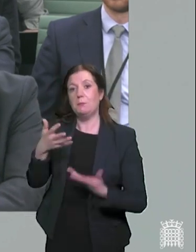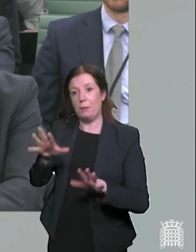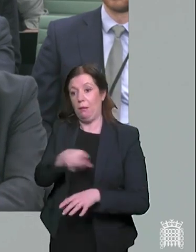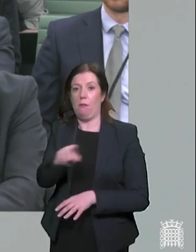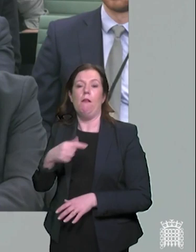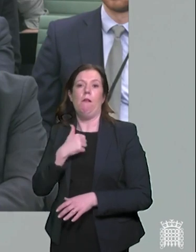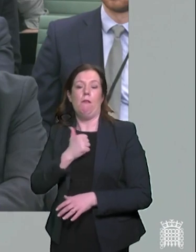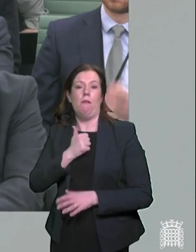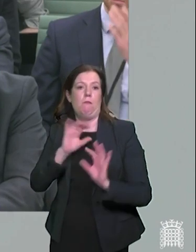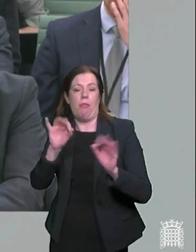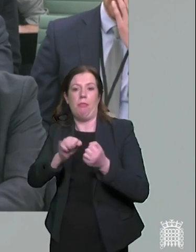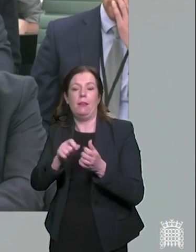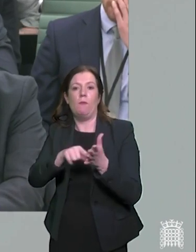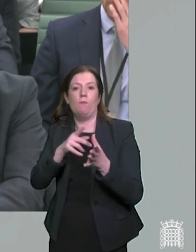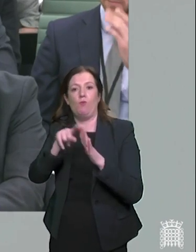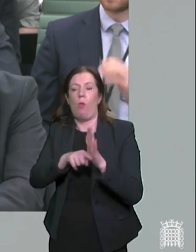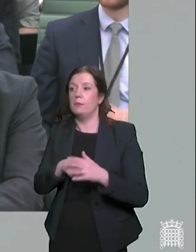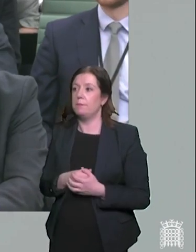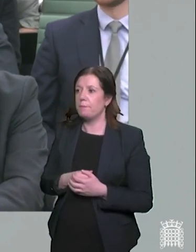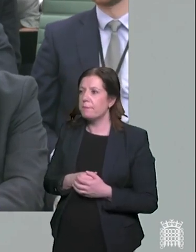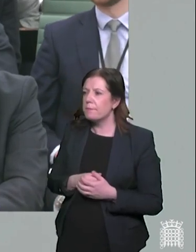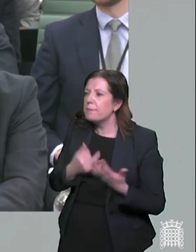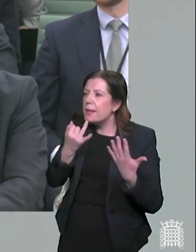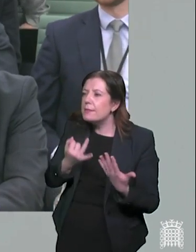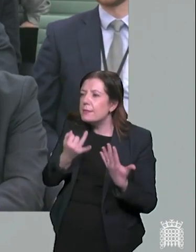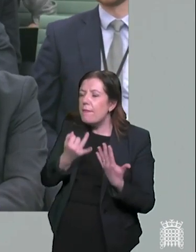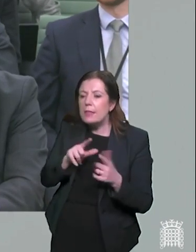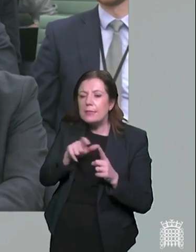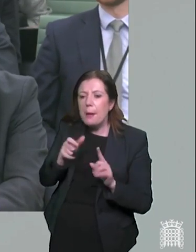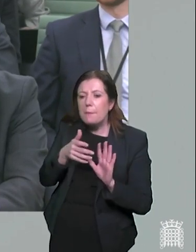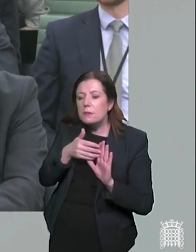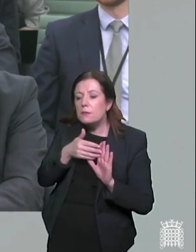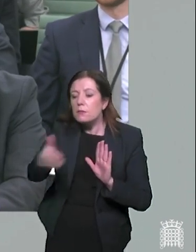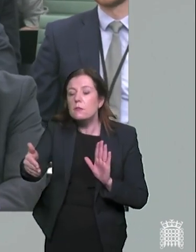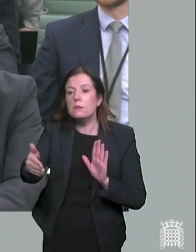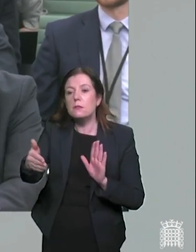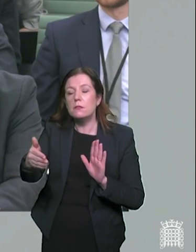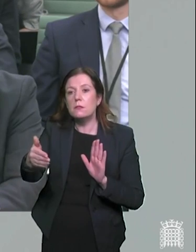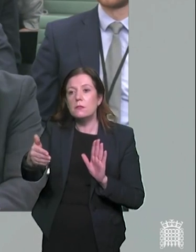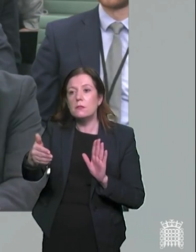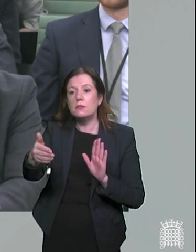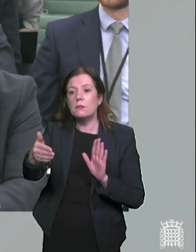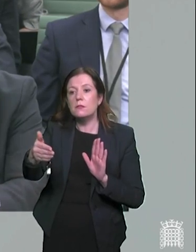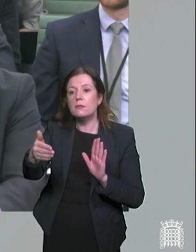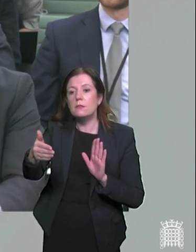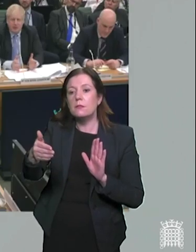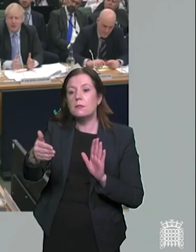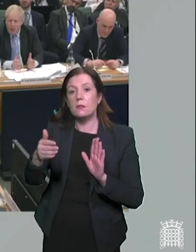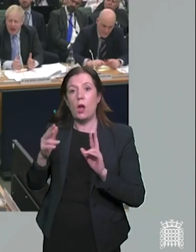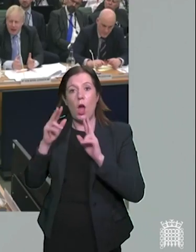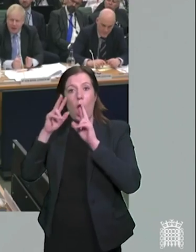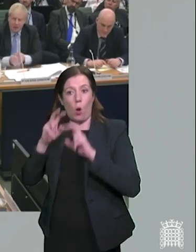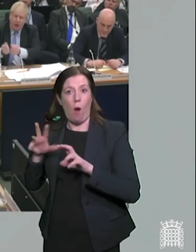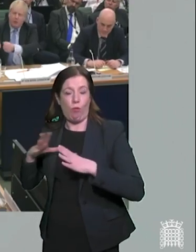the 7th from the 7th of December onwards, the inquiry